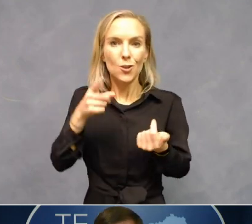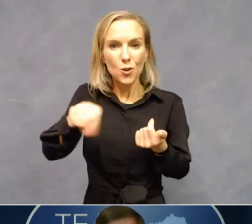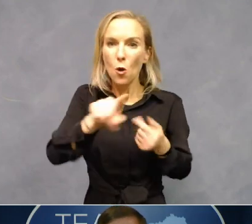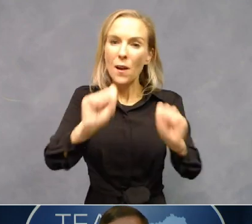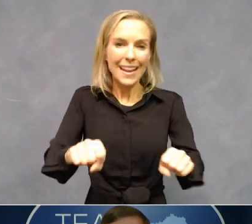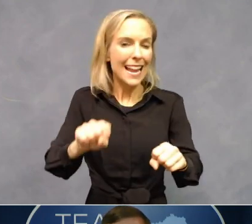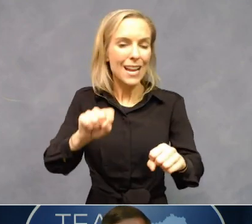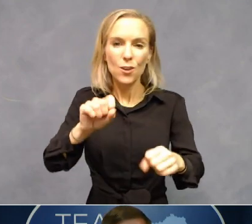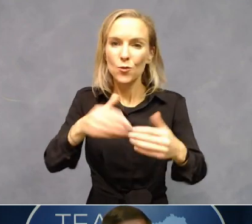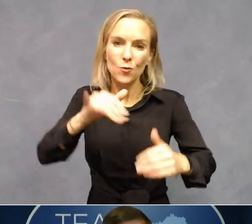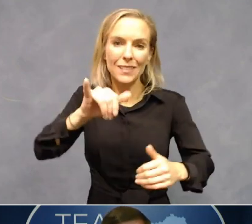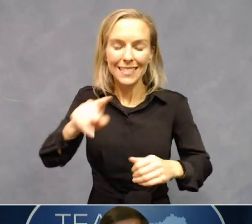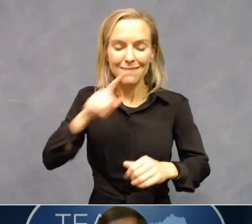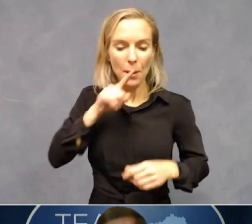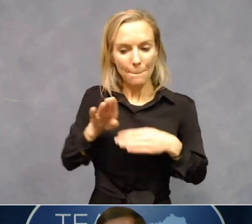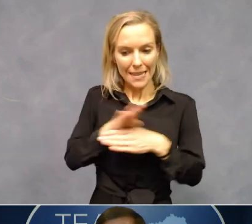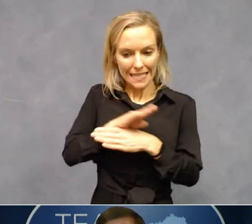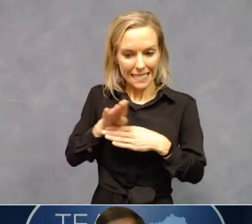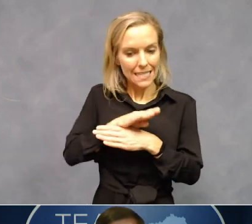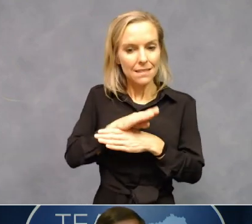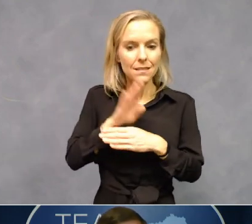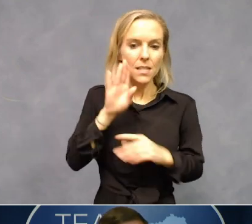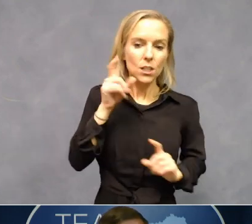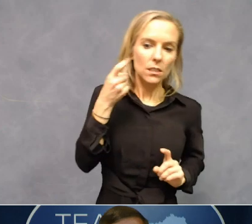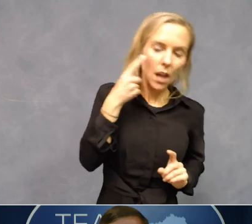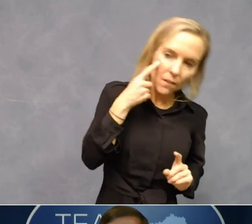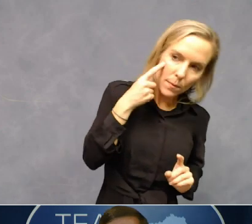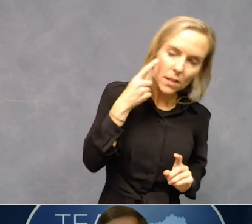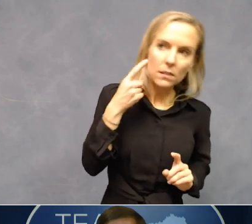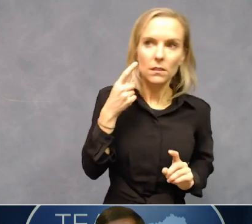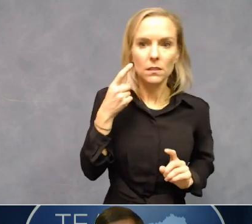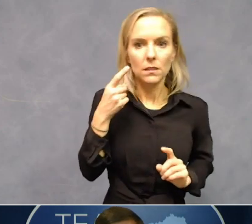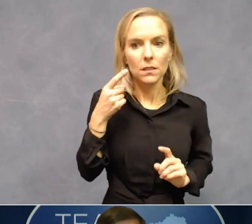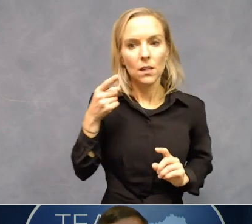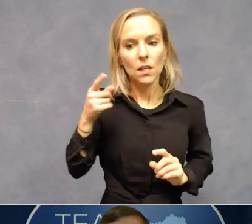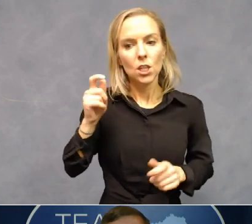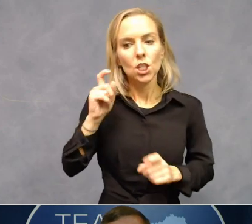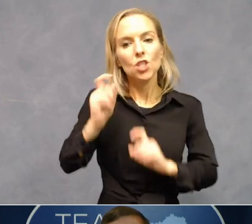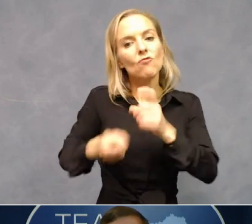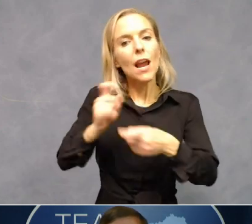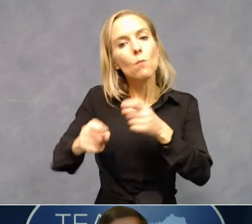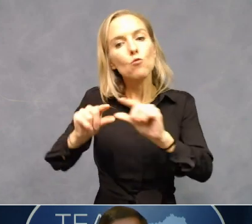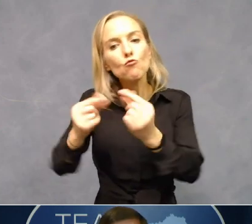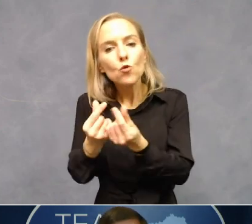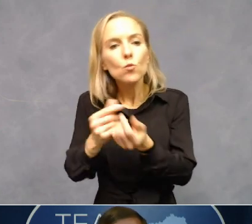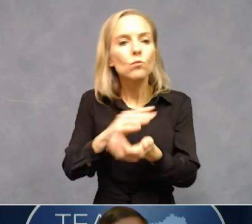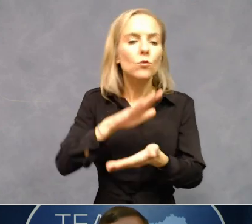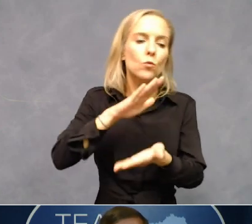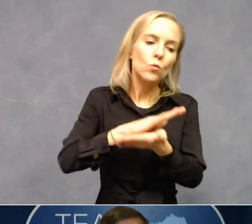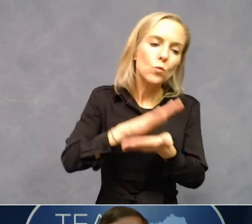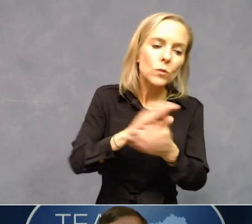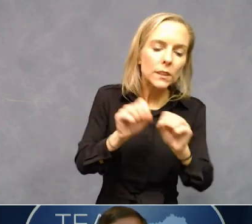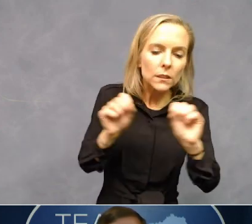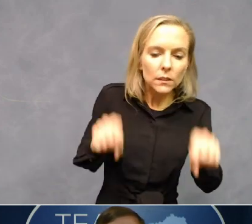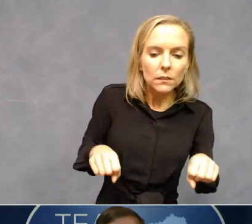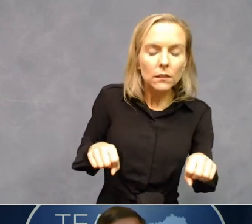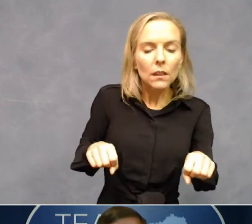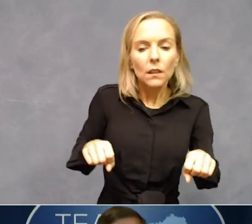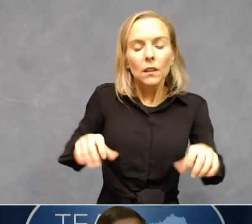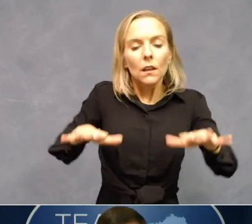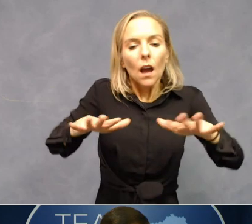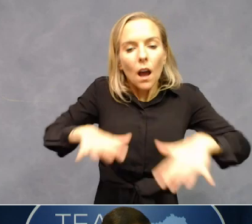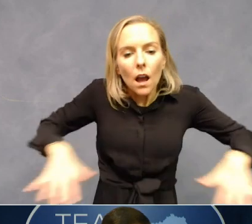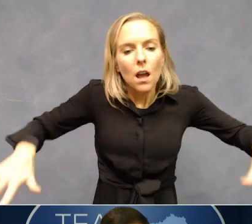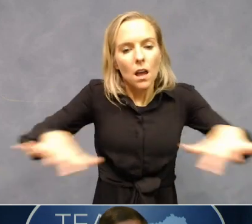If business, government, our charitable groups, our school system, Everybody's on the same